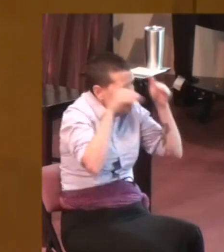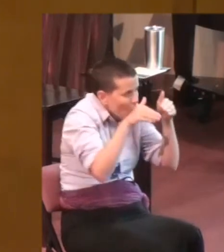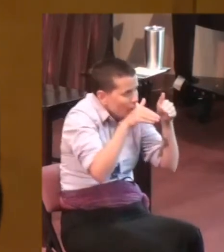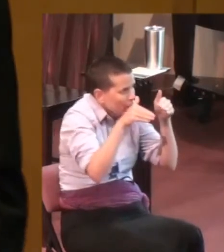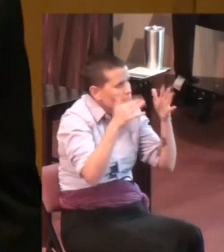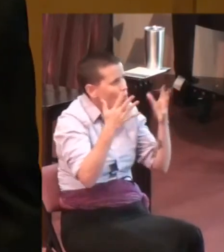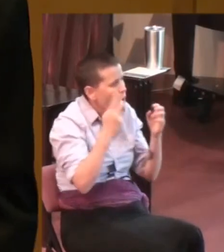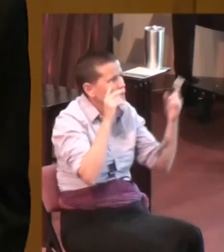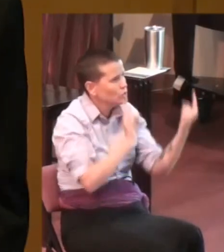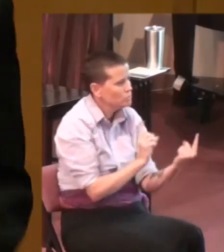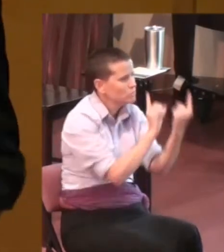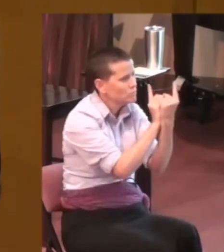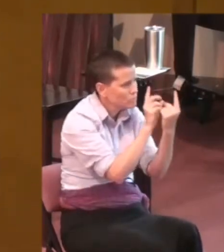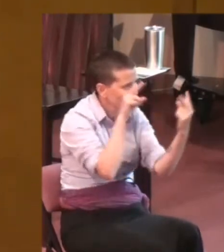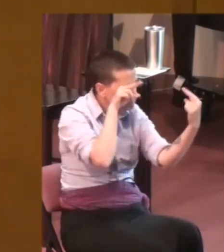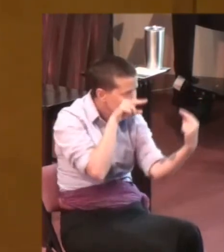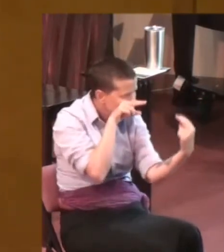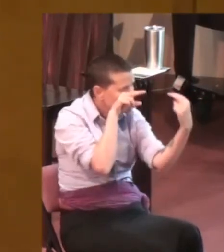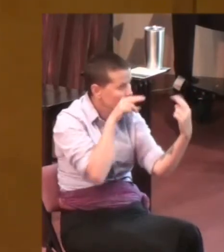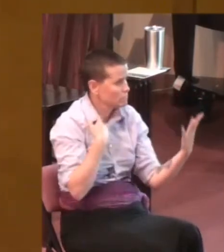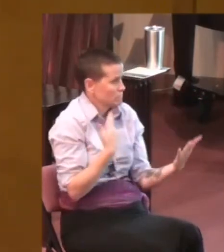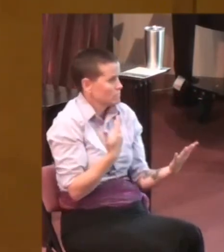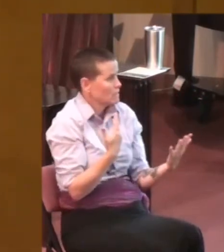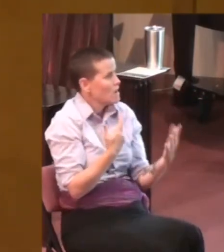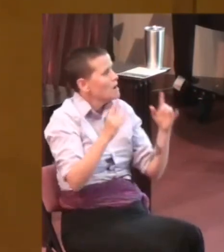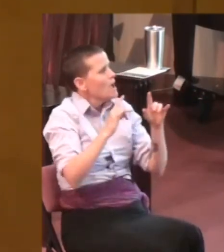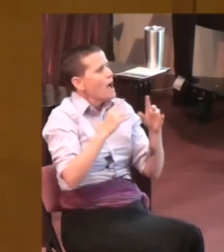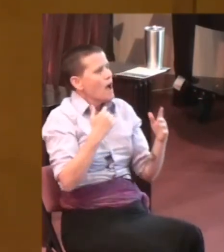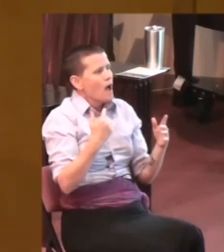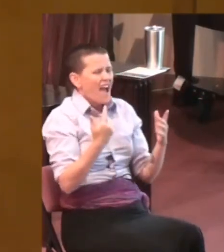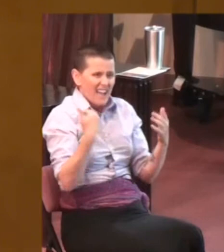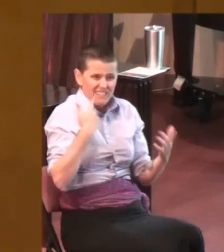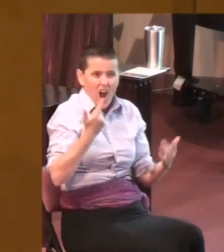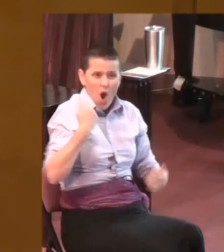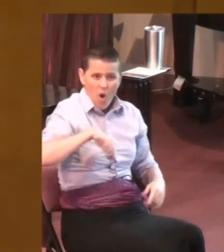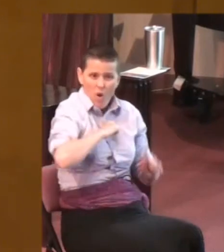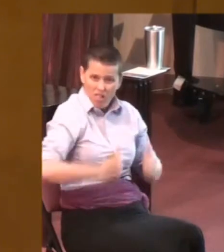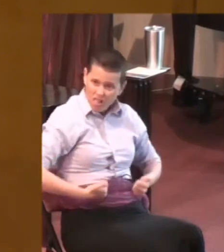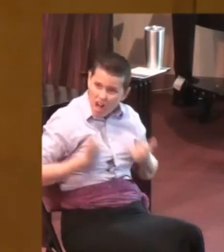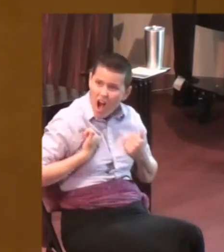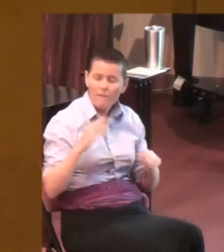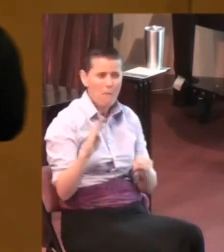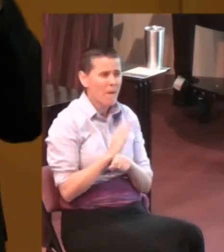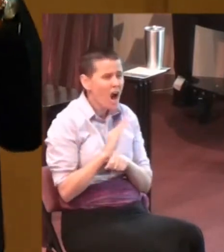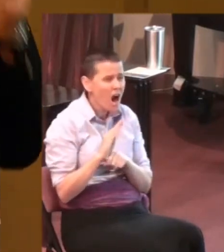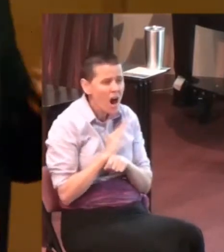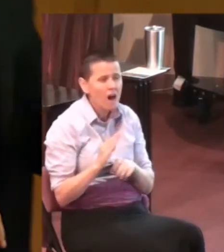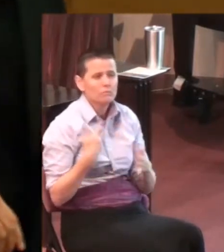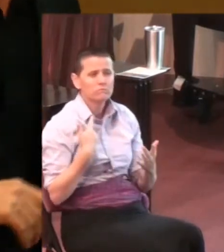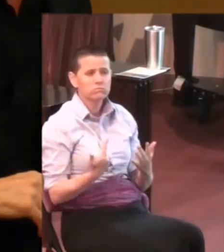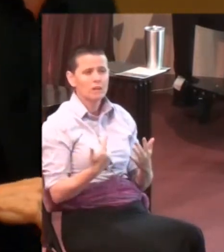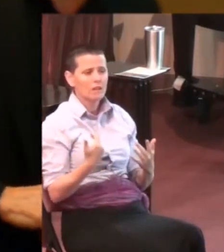people around us. And we have many more obligations now than we've ever done. The other day,